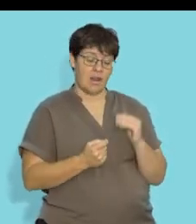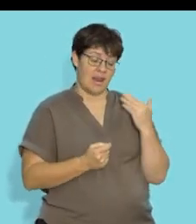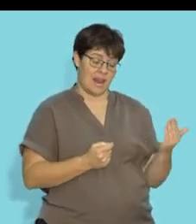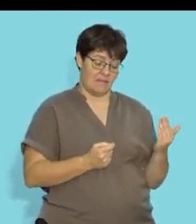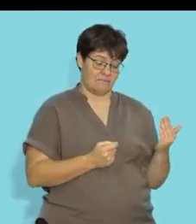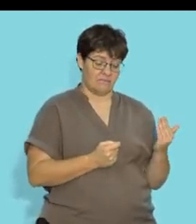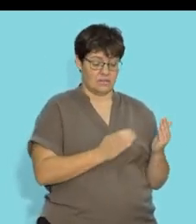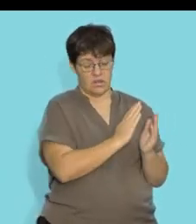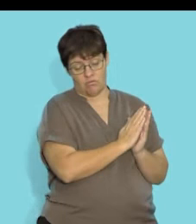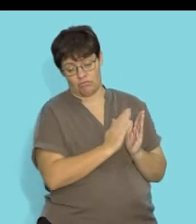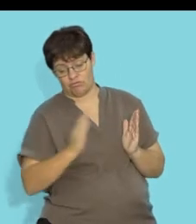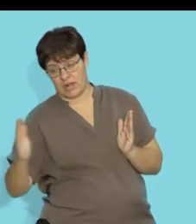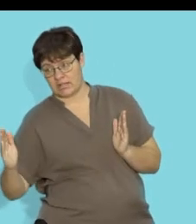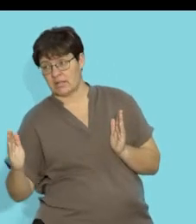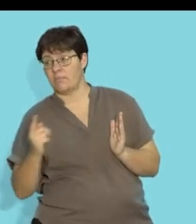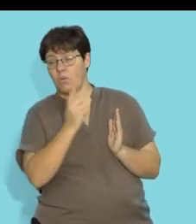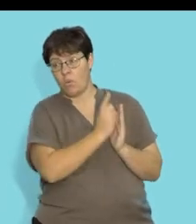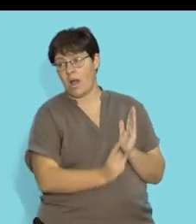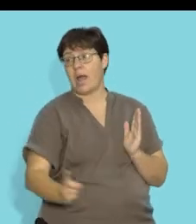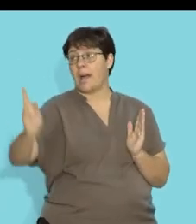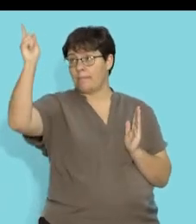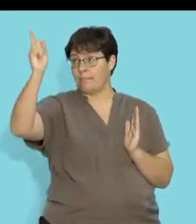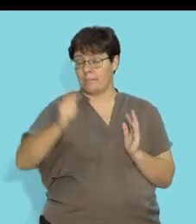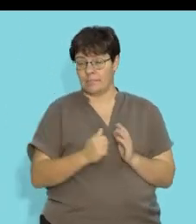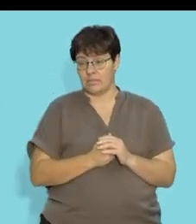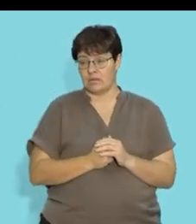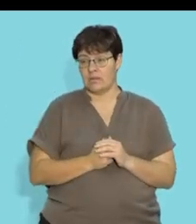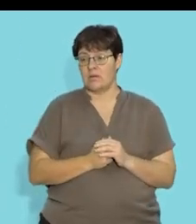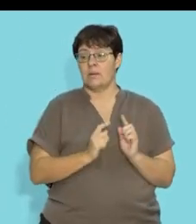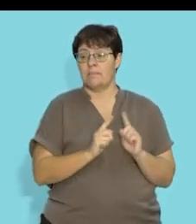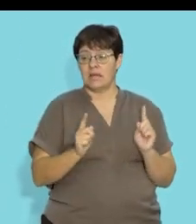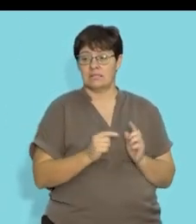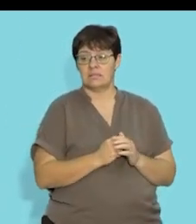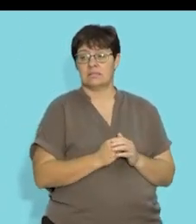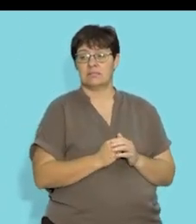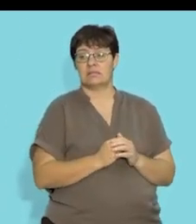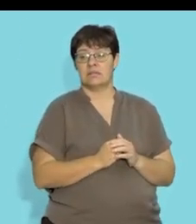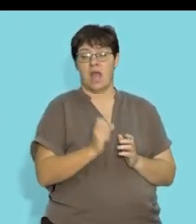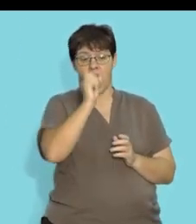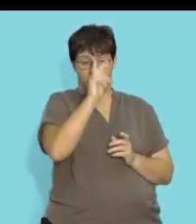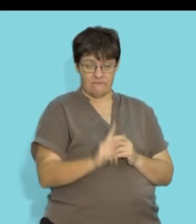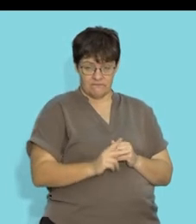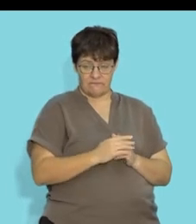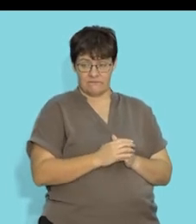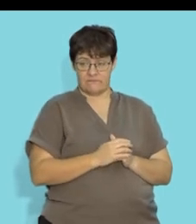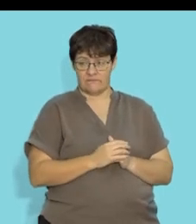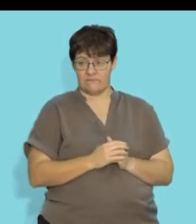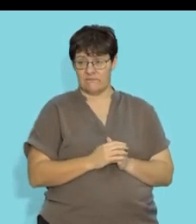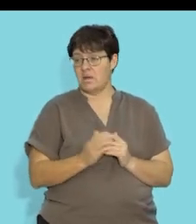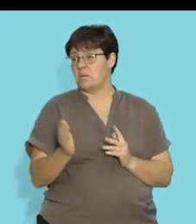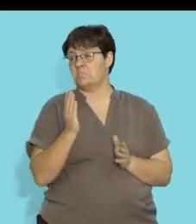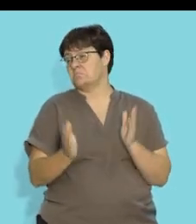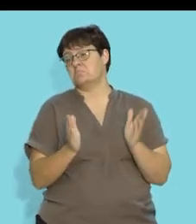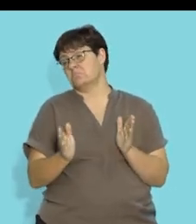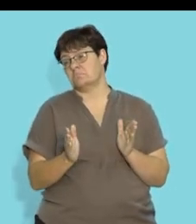moving from left to right and it was going up, right? But as soon as it became a half, which